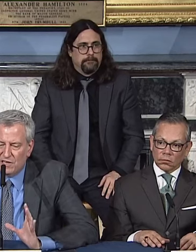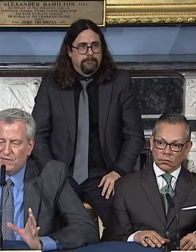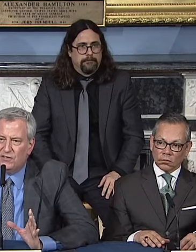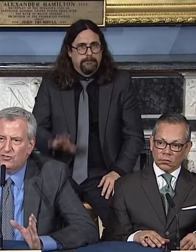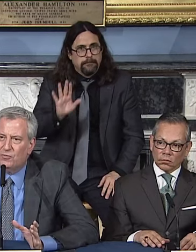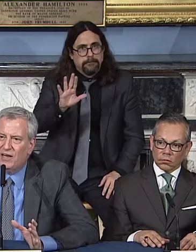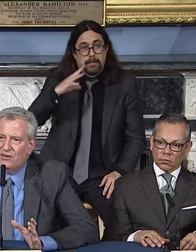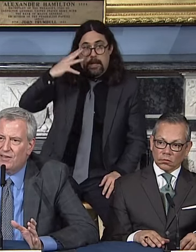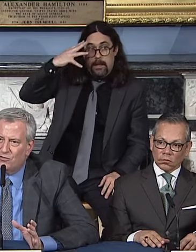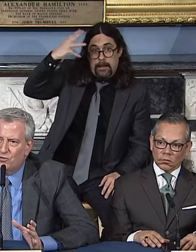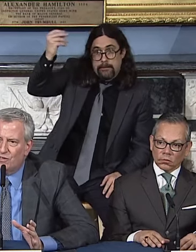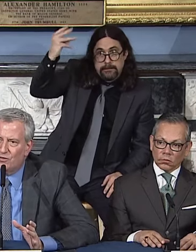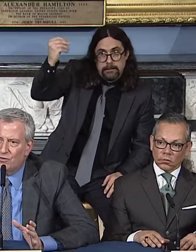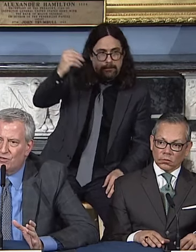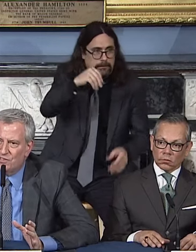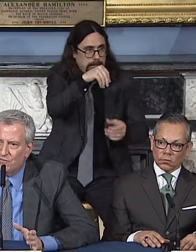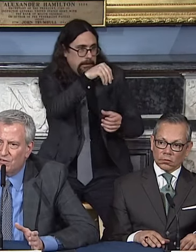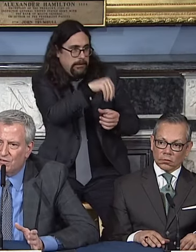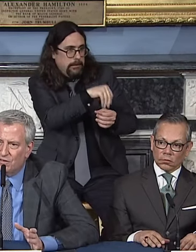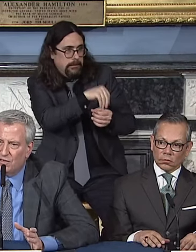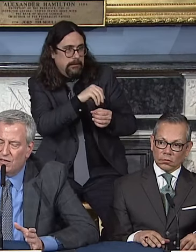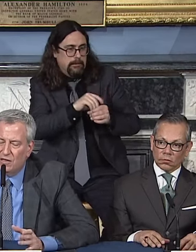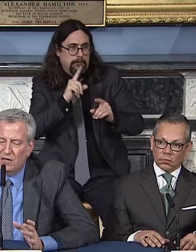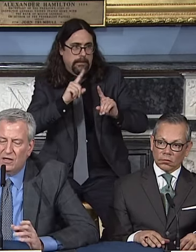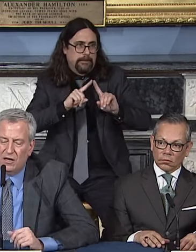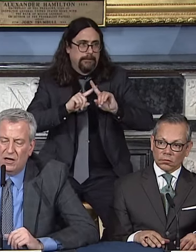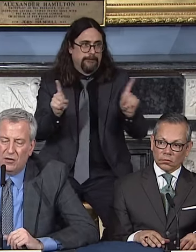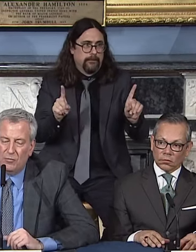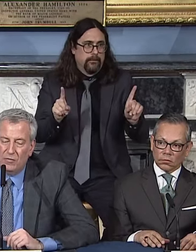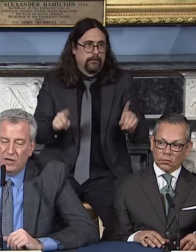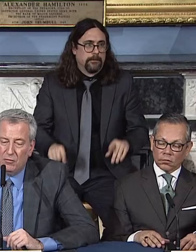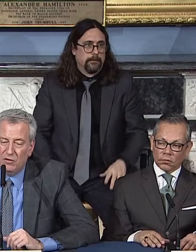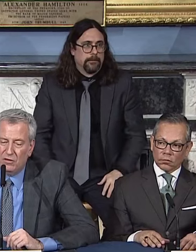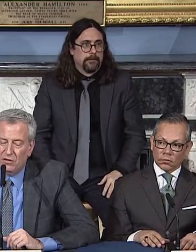It's a definitional matter that outdoor and indoor is different.